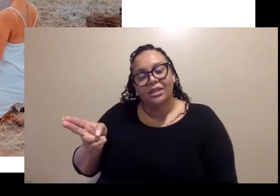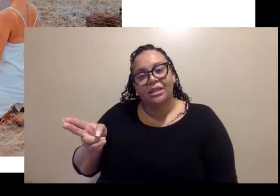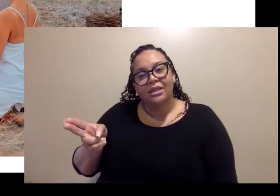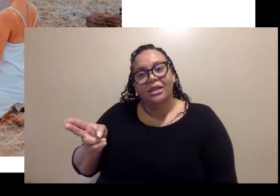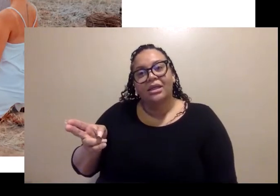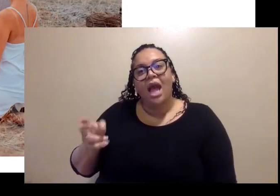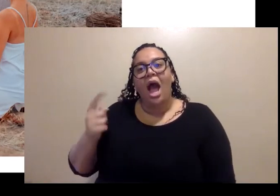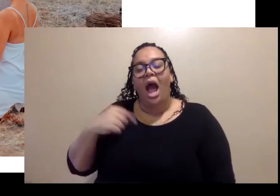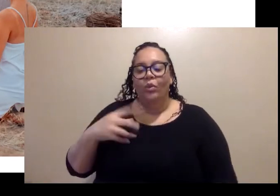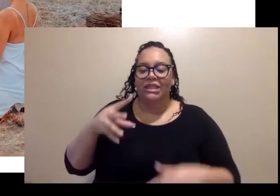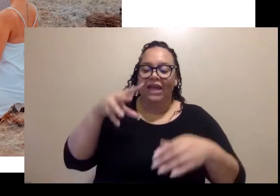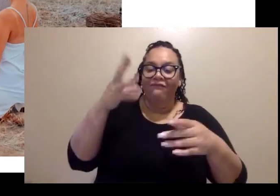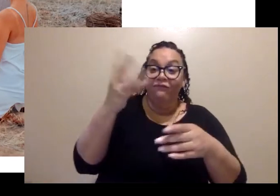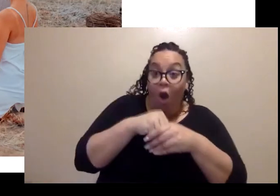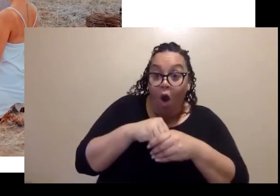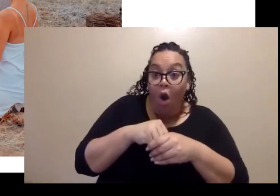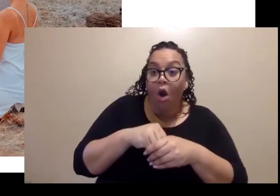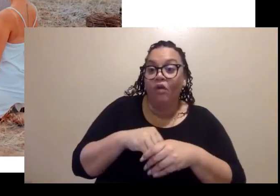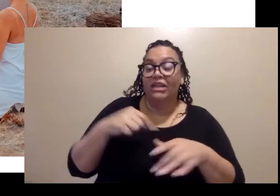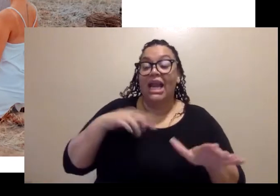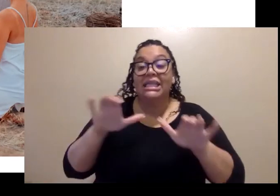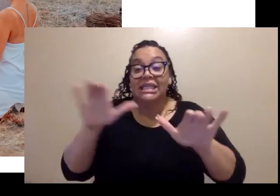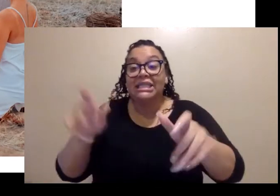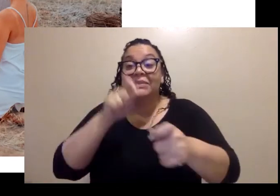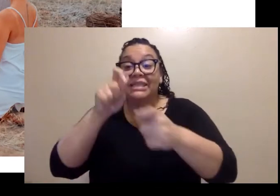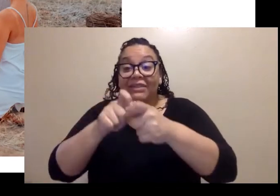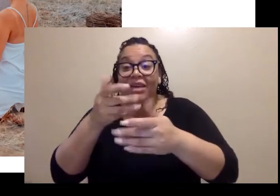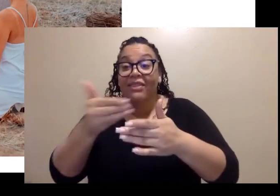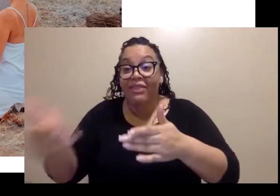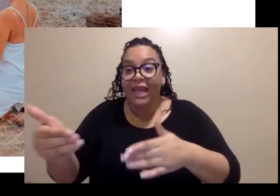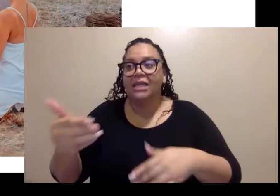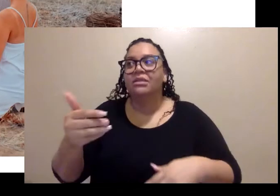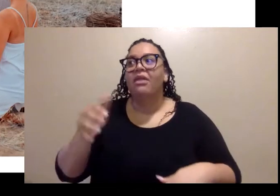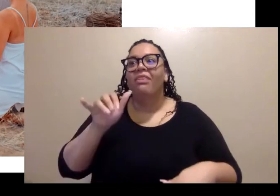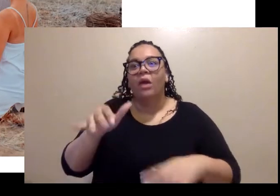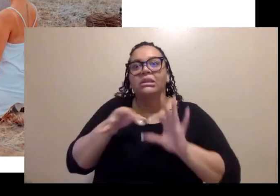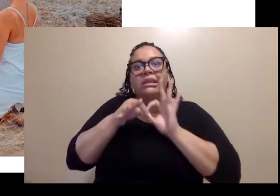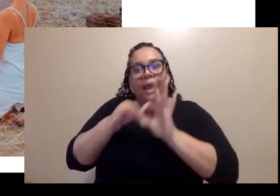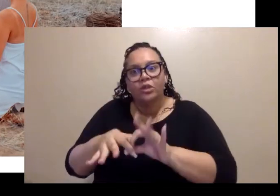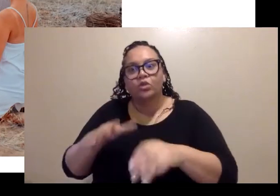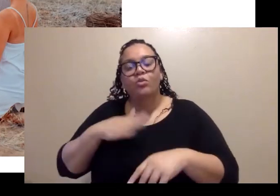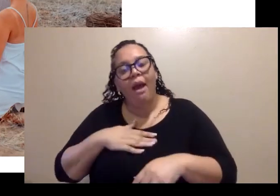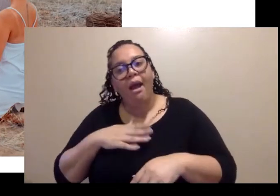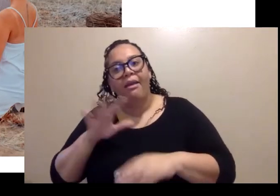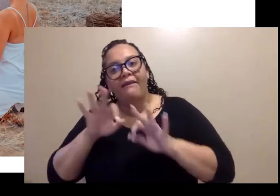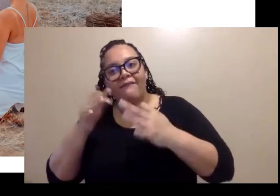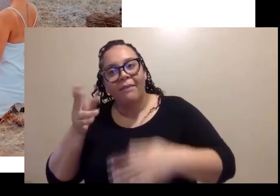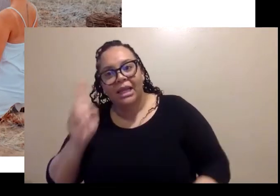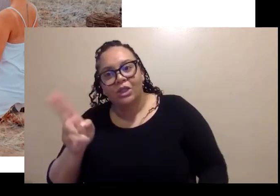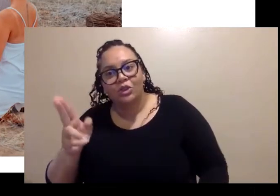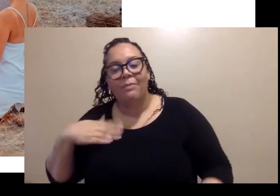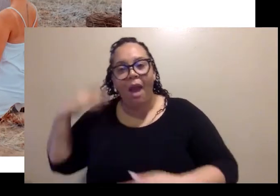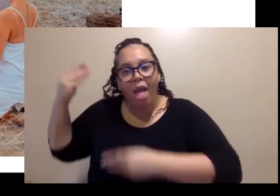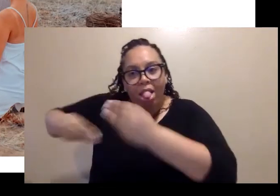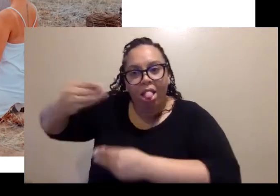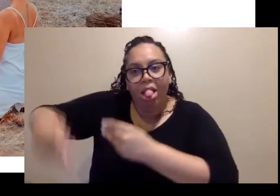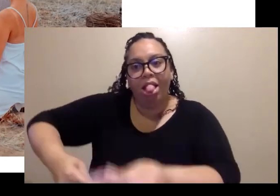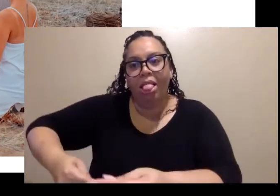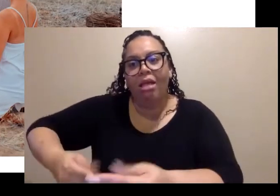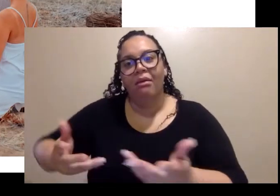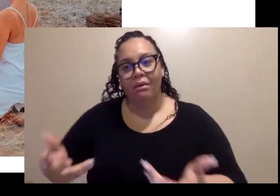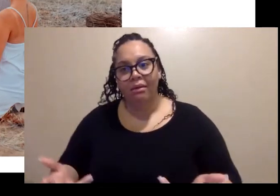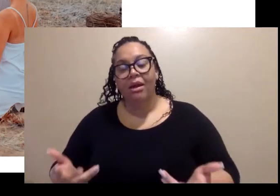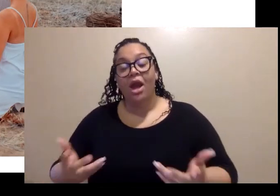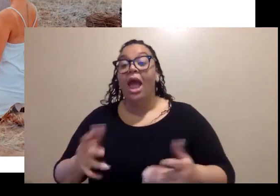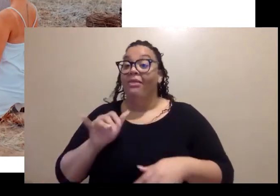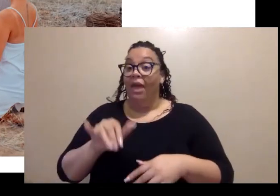did specific things when I was out in nature that was connecting to my ancestry that I never was consciously aware of, right? And so then it began my journey